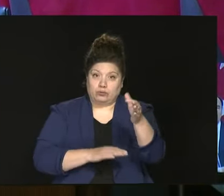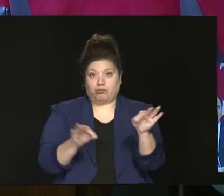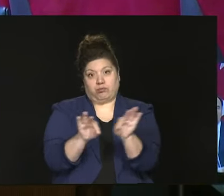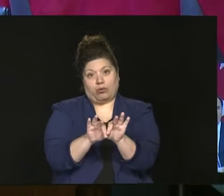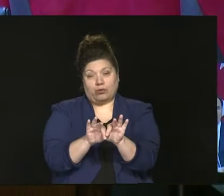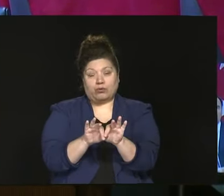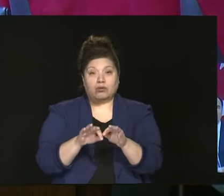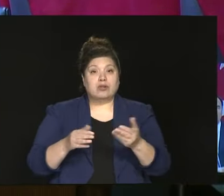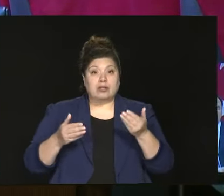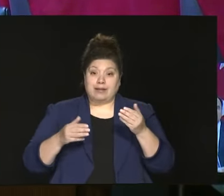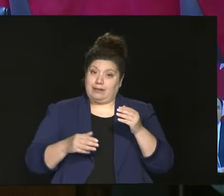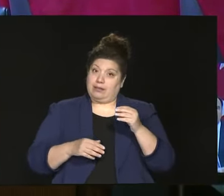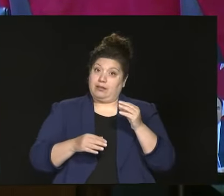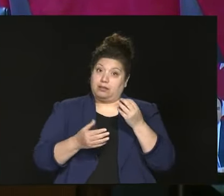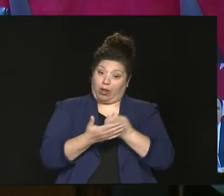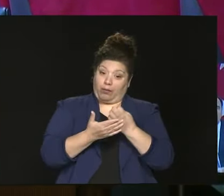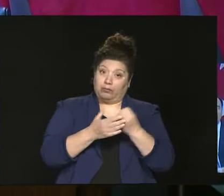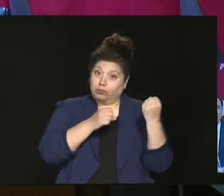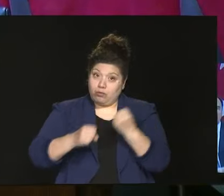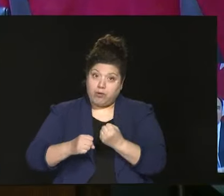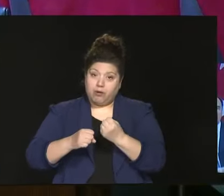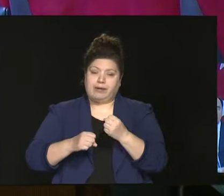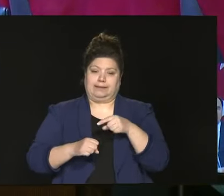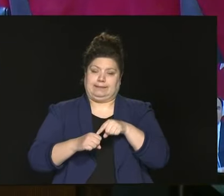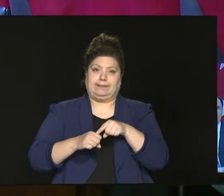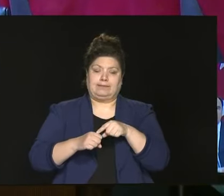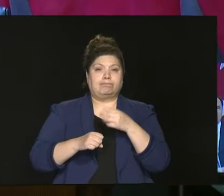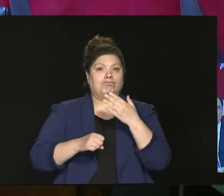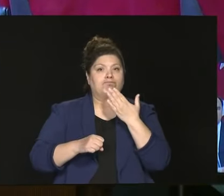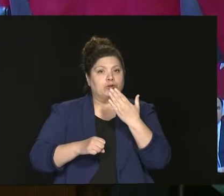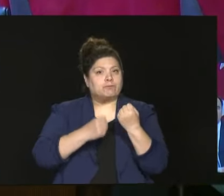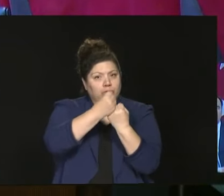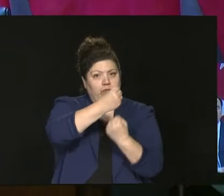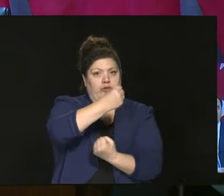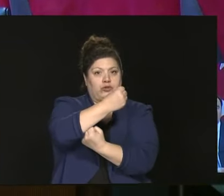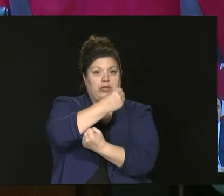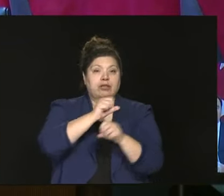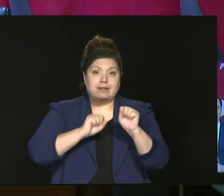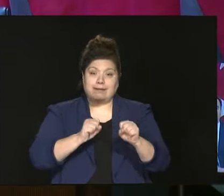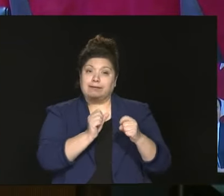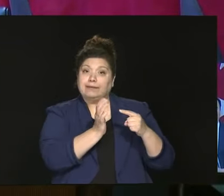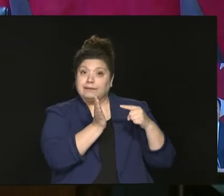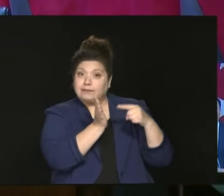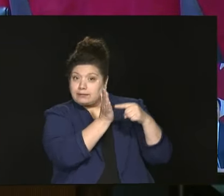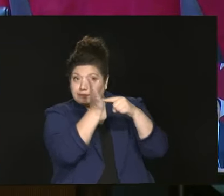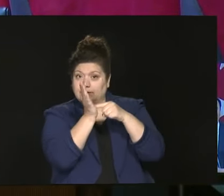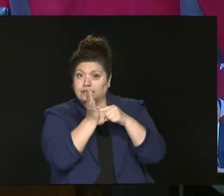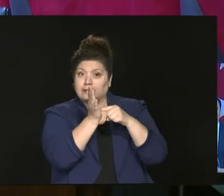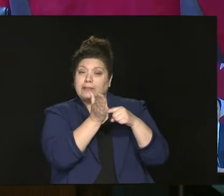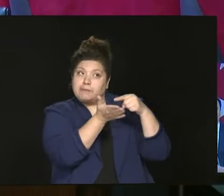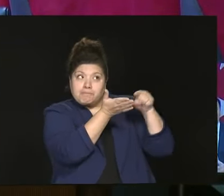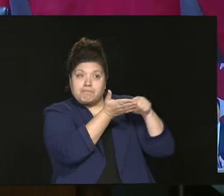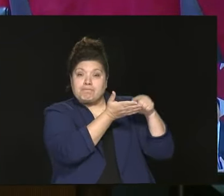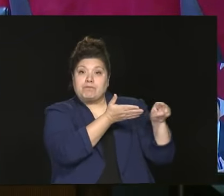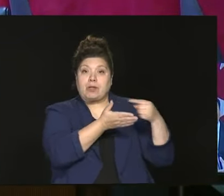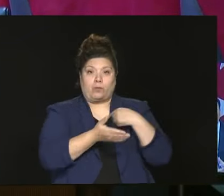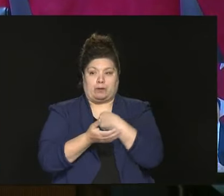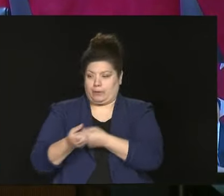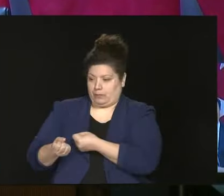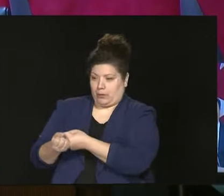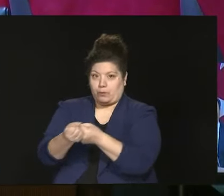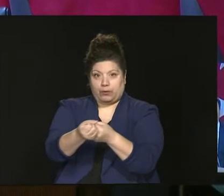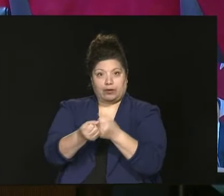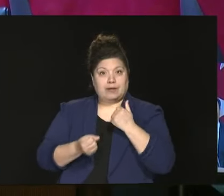that will allow us to pay down debts, that will allow us to continue supporting Canadians, and that will allow us to compare favorably